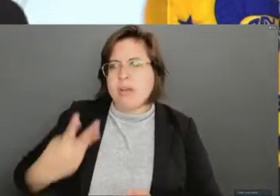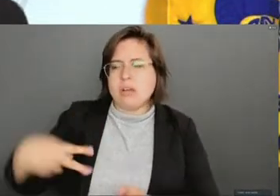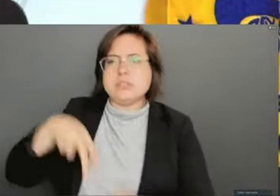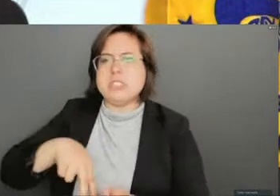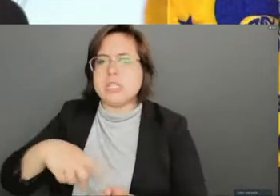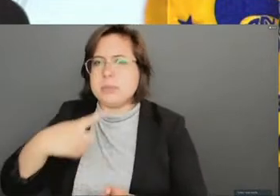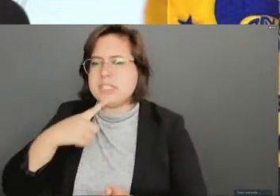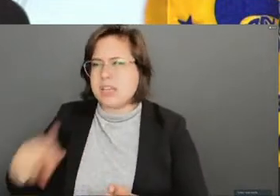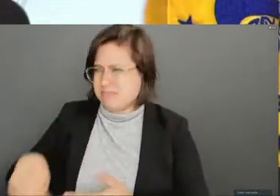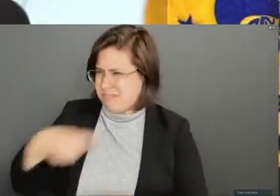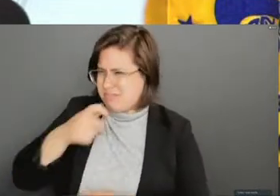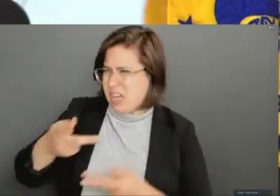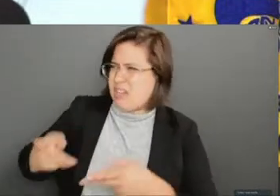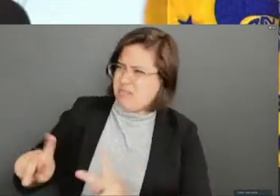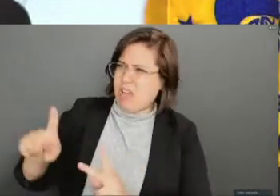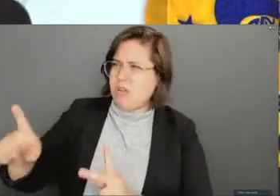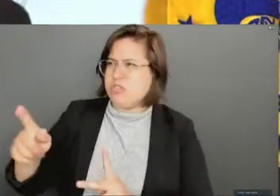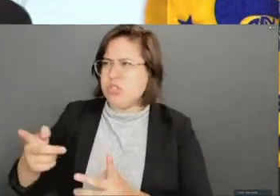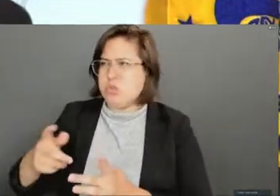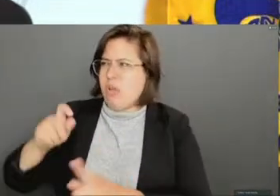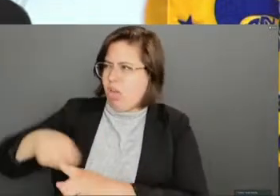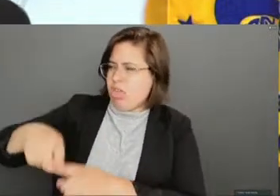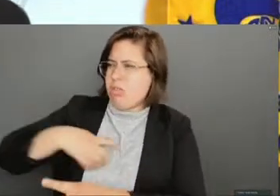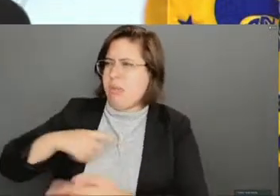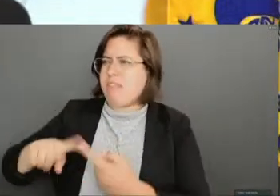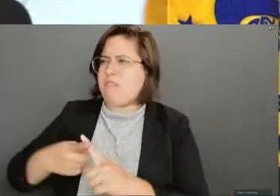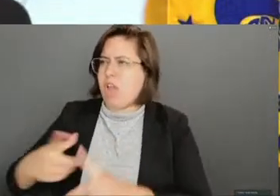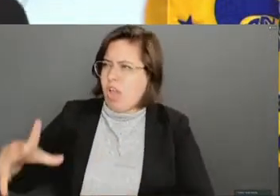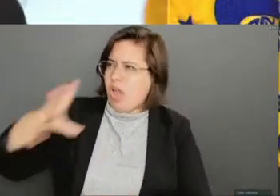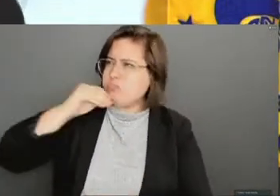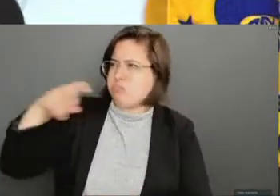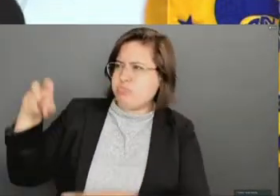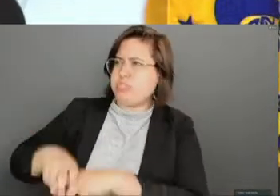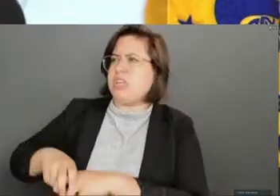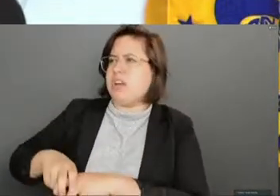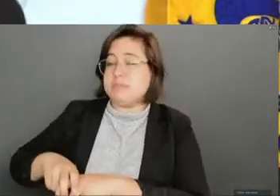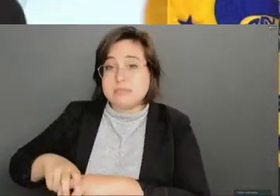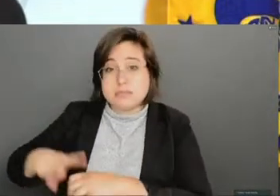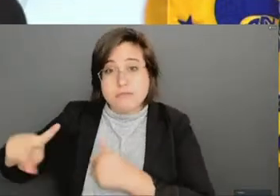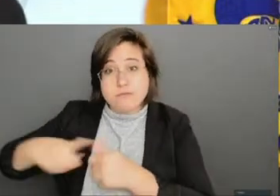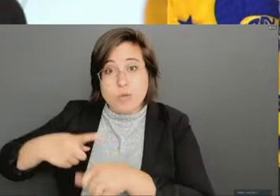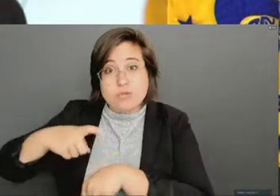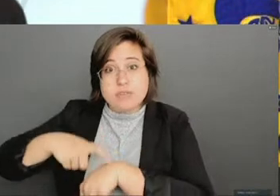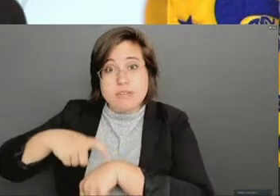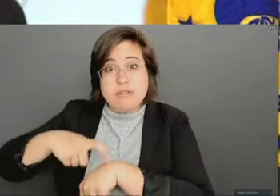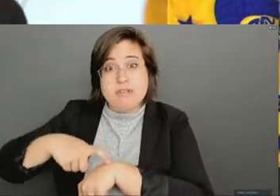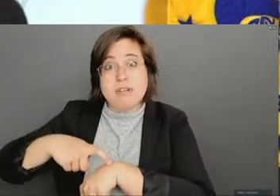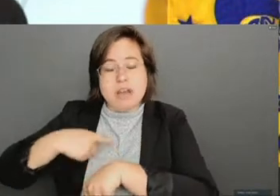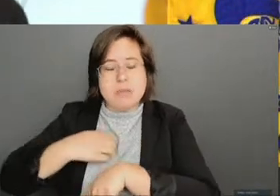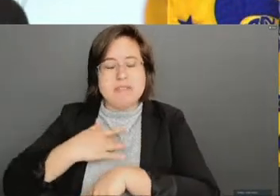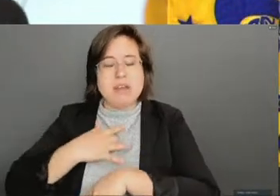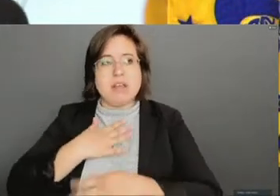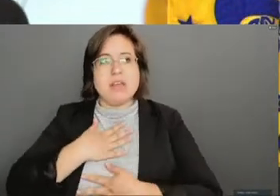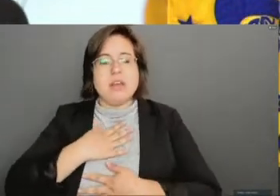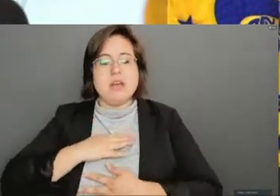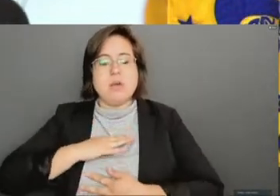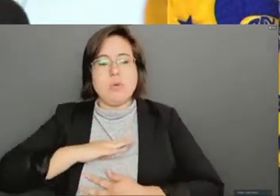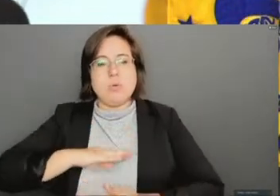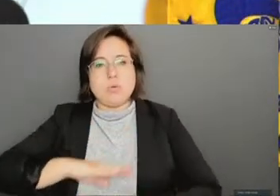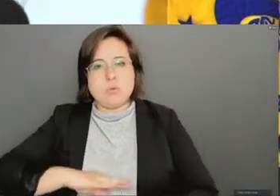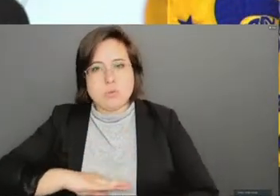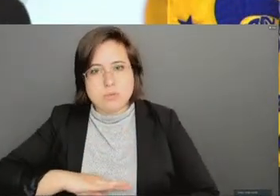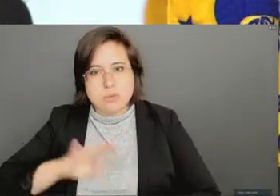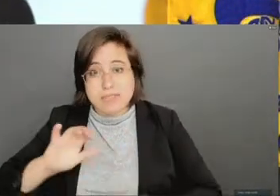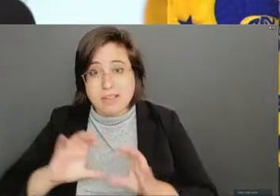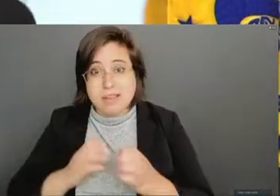"I'm not going to let you treat my friend like that. You need to shut up and sit down." And it was the first time that I felt like a moment of relief, like in that